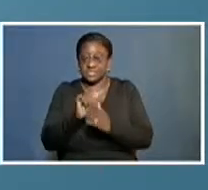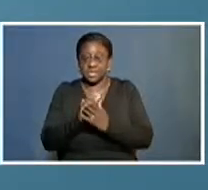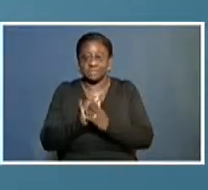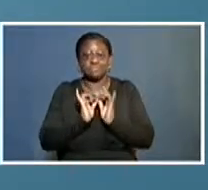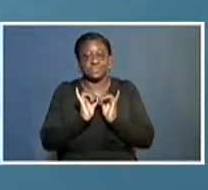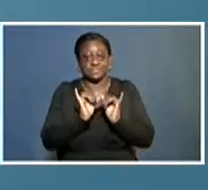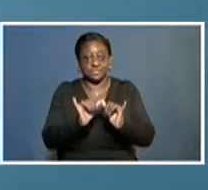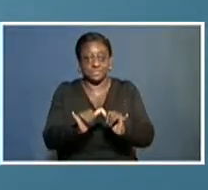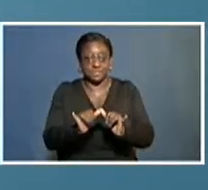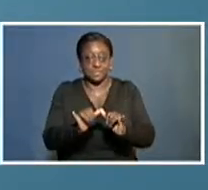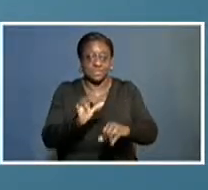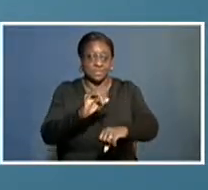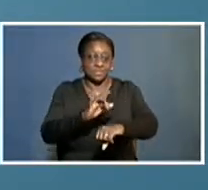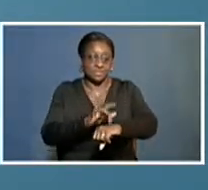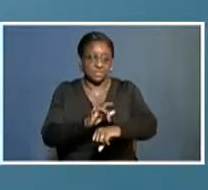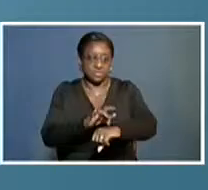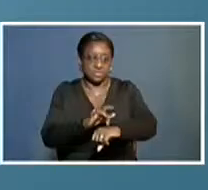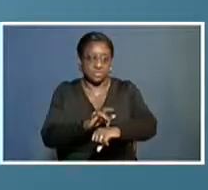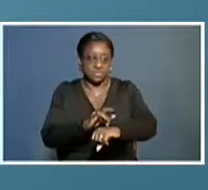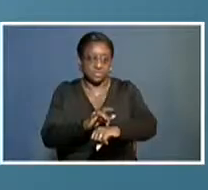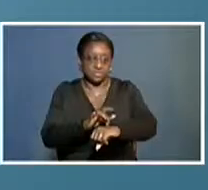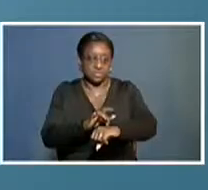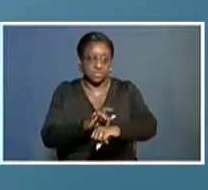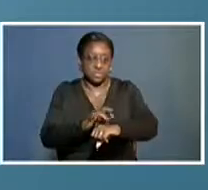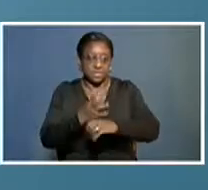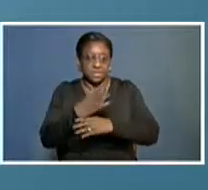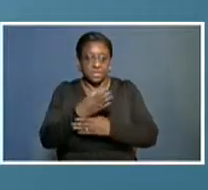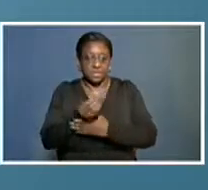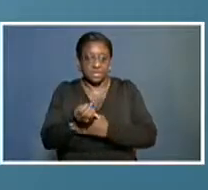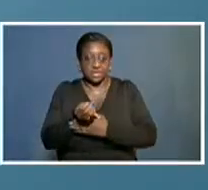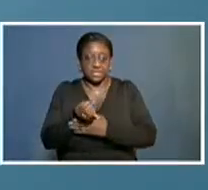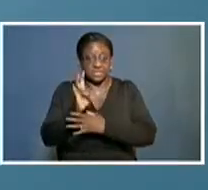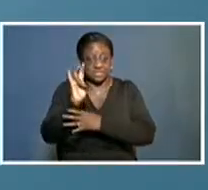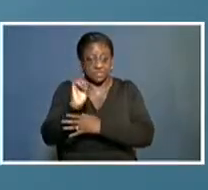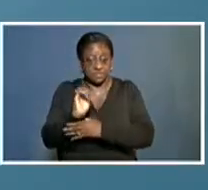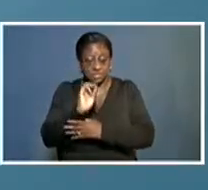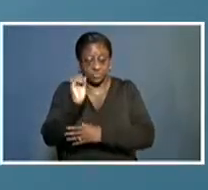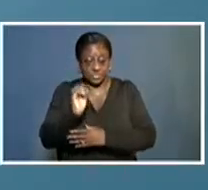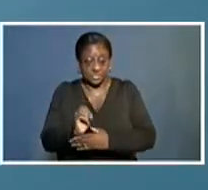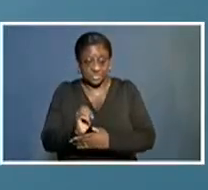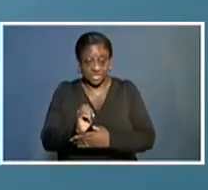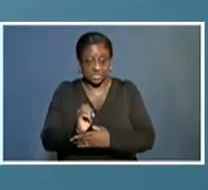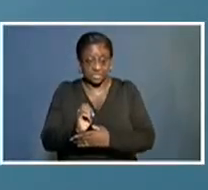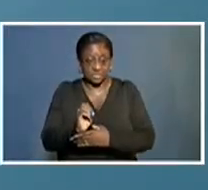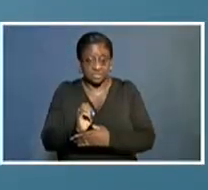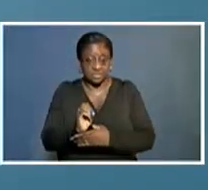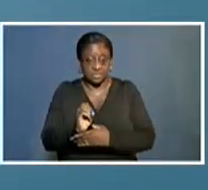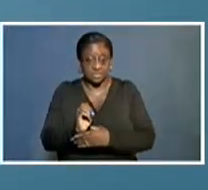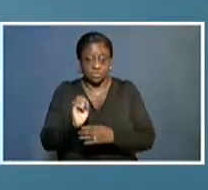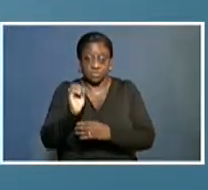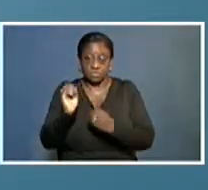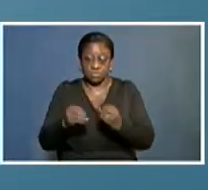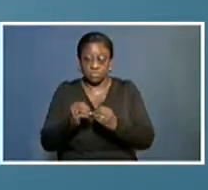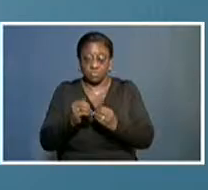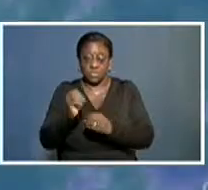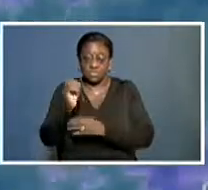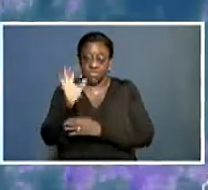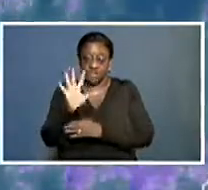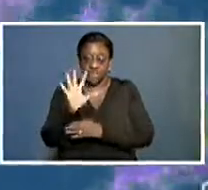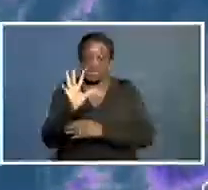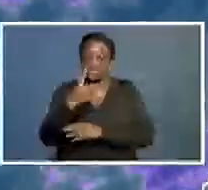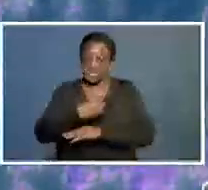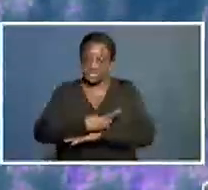the northern portion of the Lesser Antilles, and it has that 70% chance of developing over the next 5 days or so. The